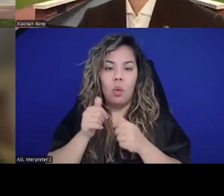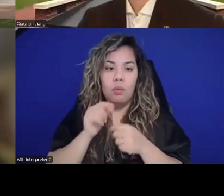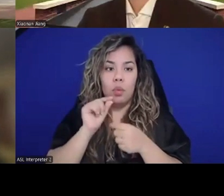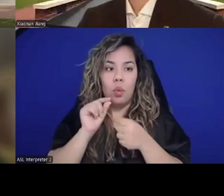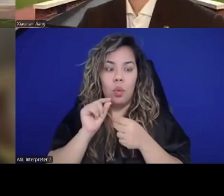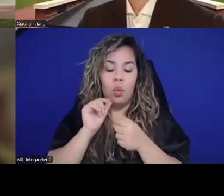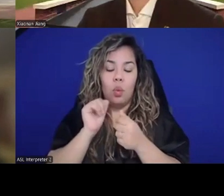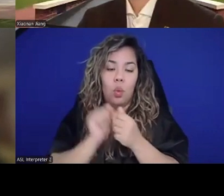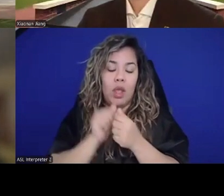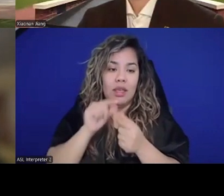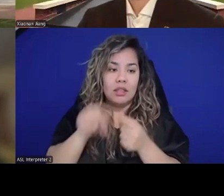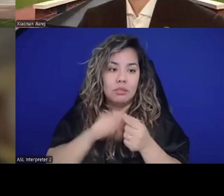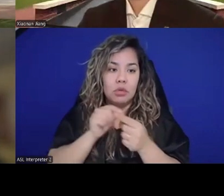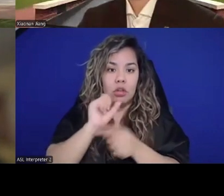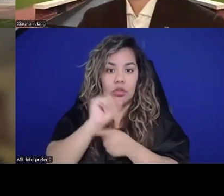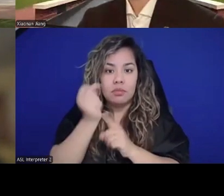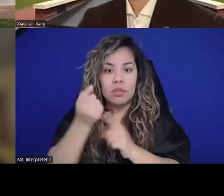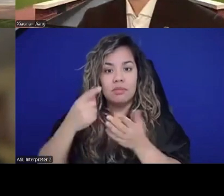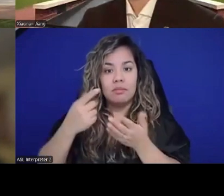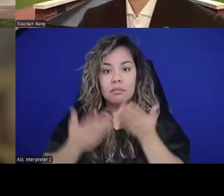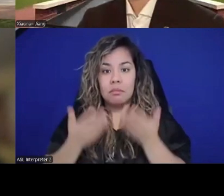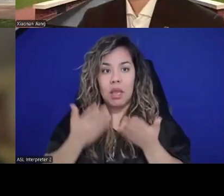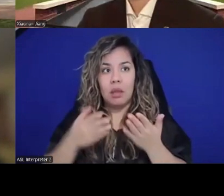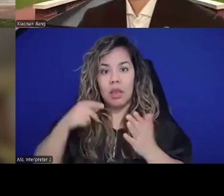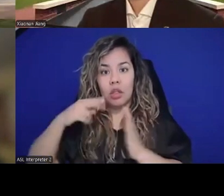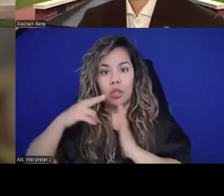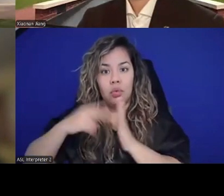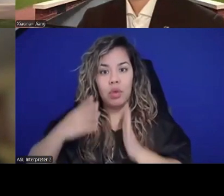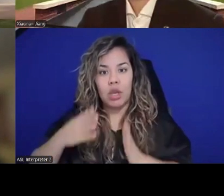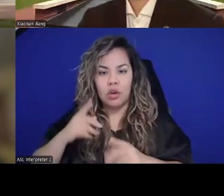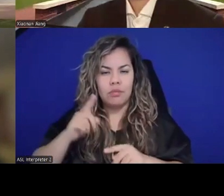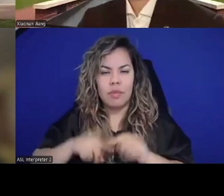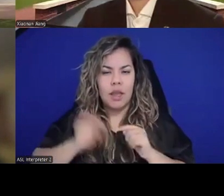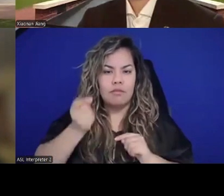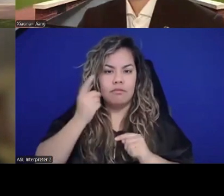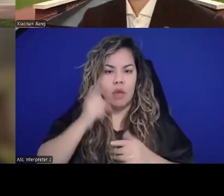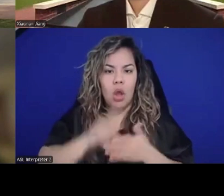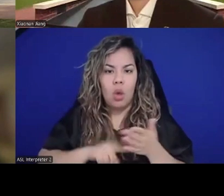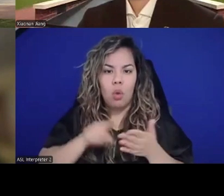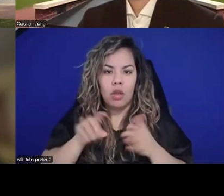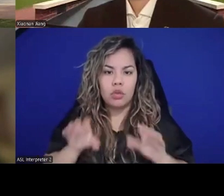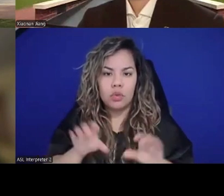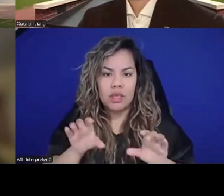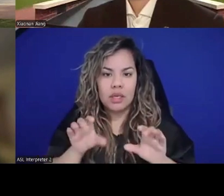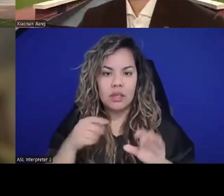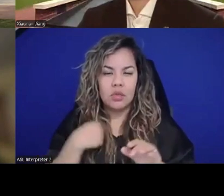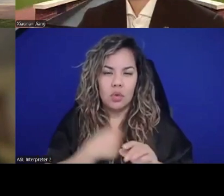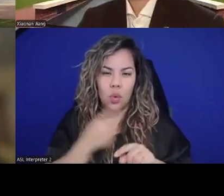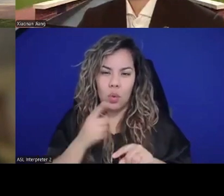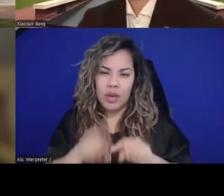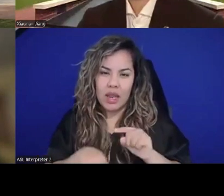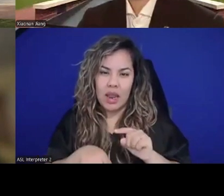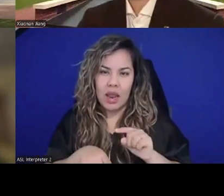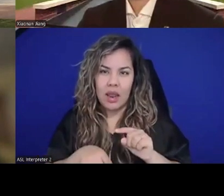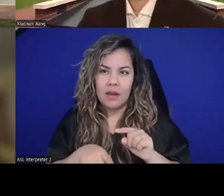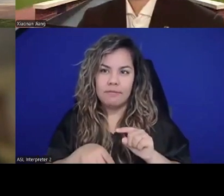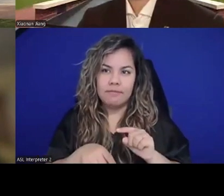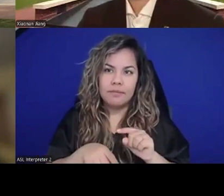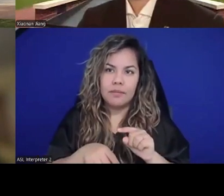reader maybe cannot understand what you have done, and so we can't, probably the reader